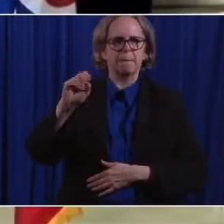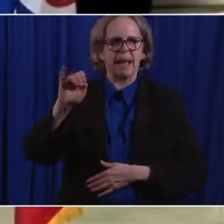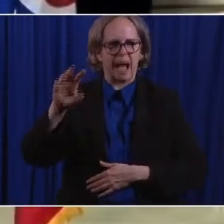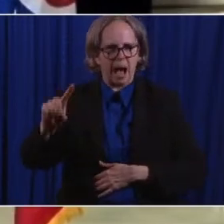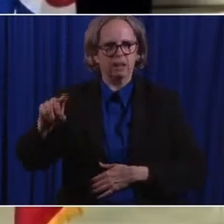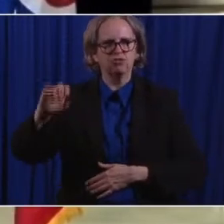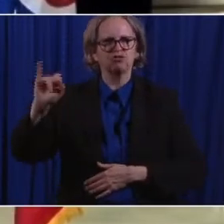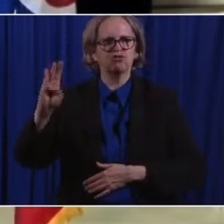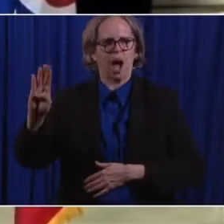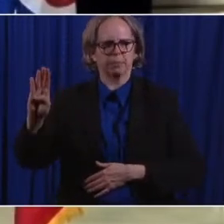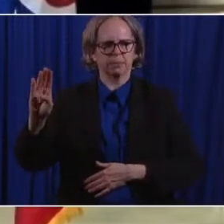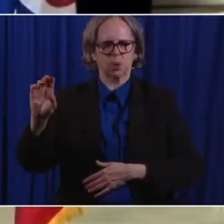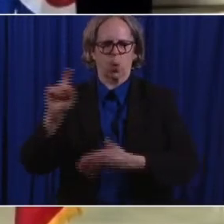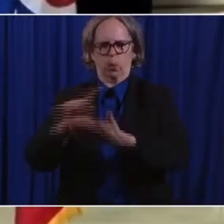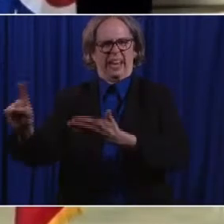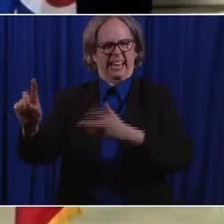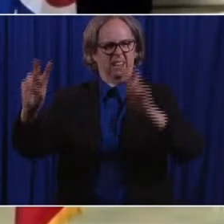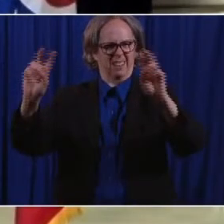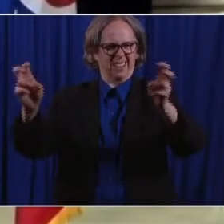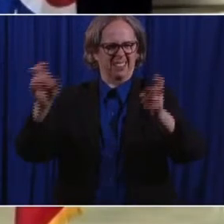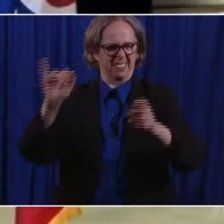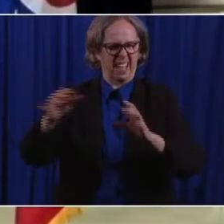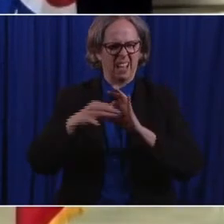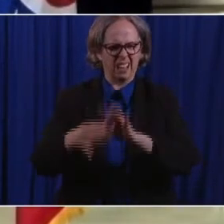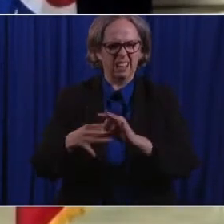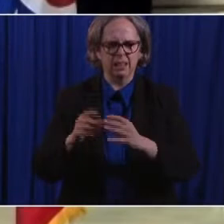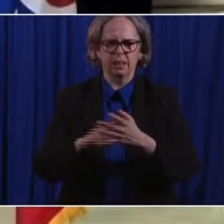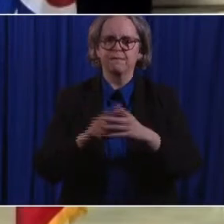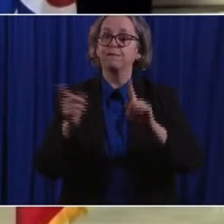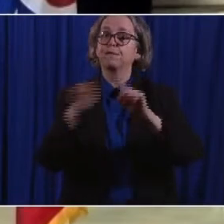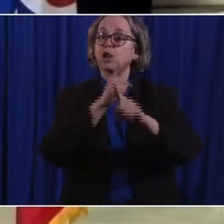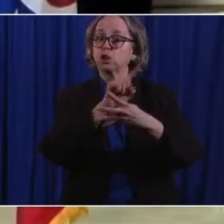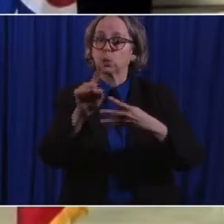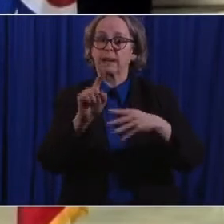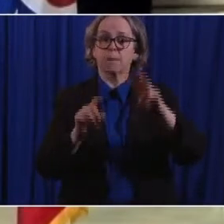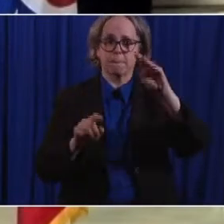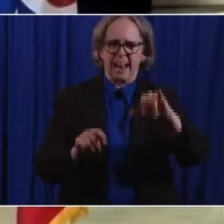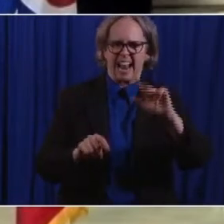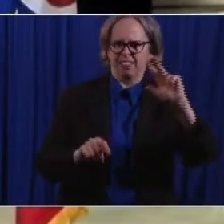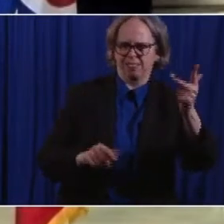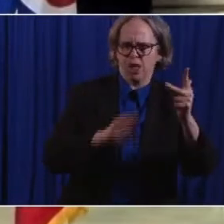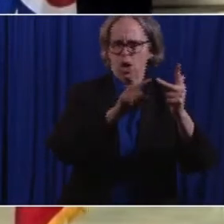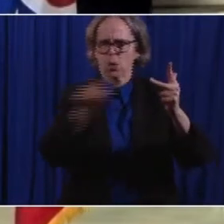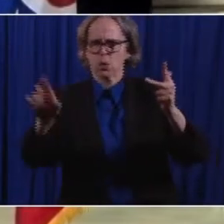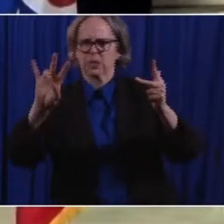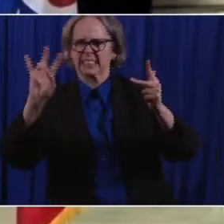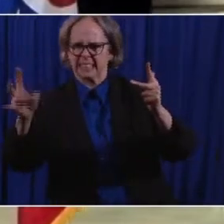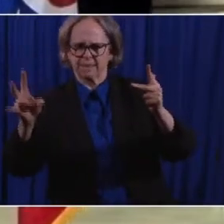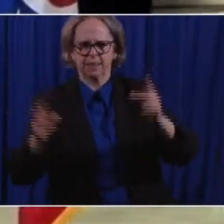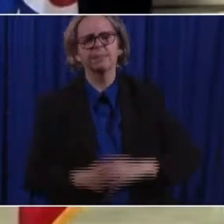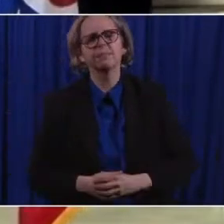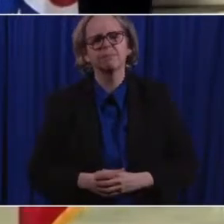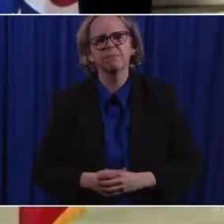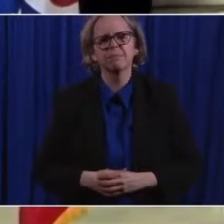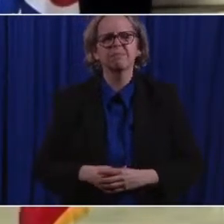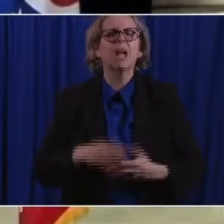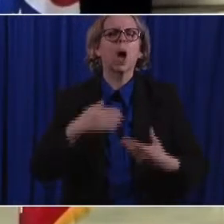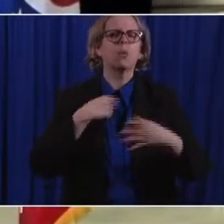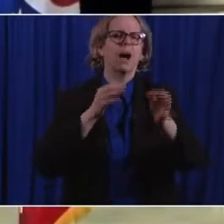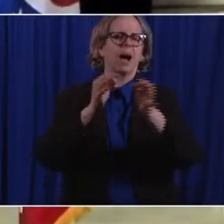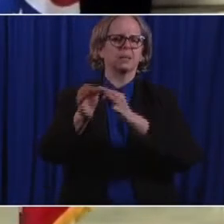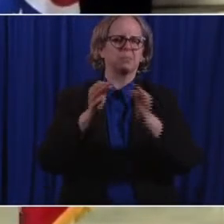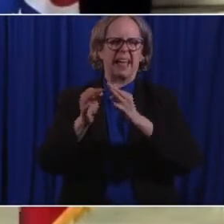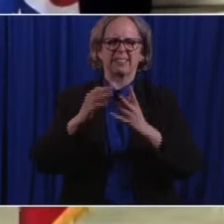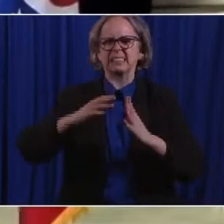full week of May. And we're going to highlight the top jobs that are available in Ohio. And it's great that I'm here at the